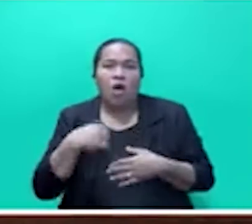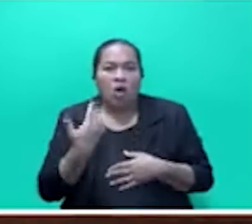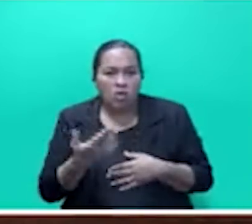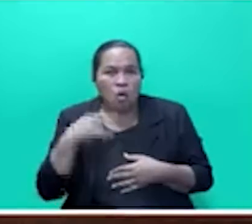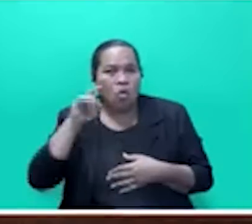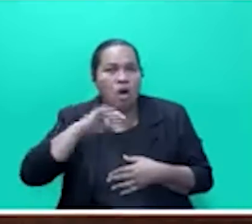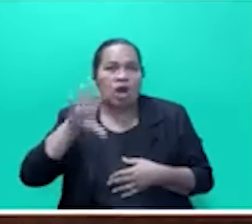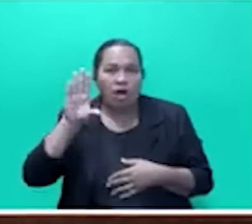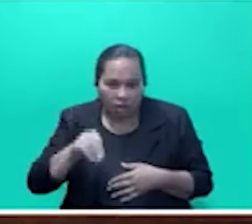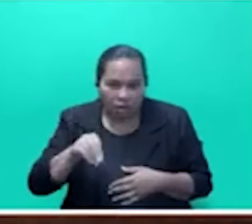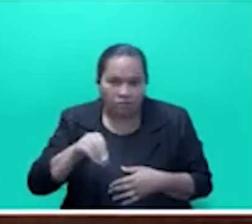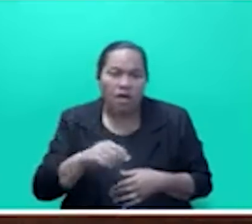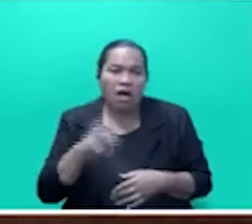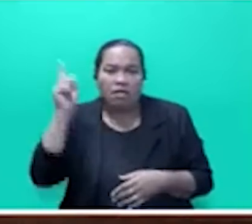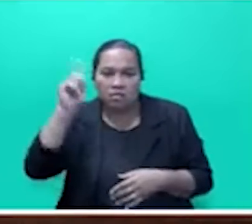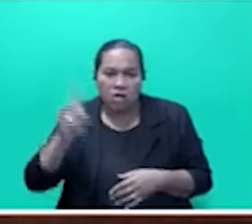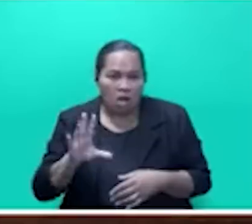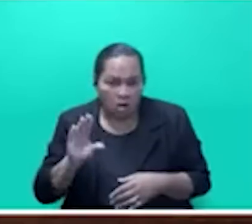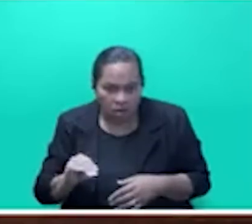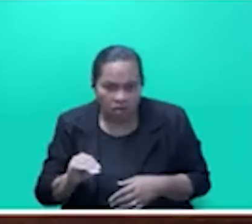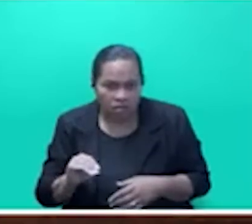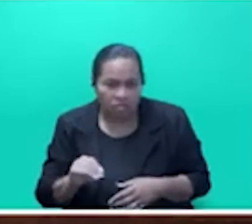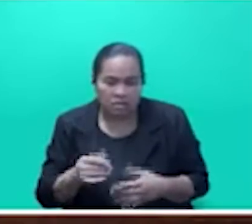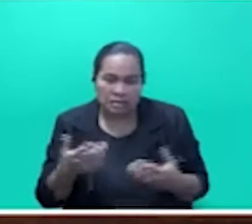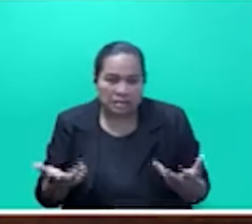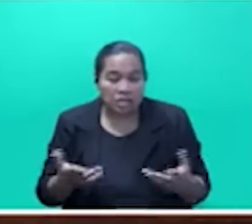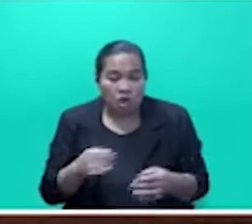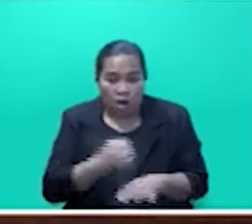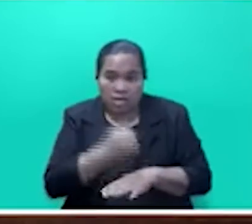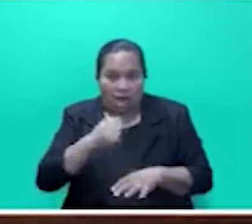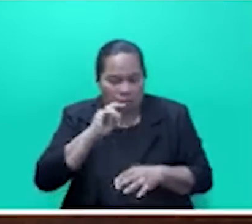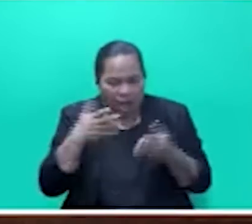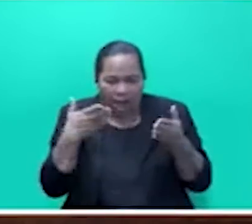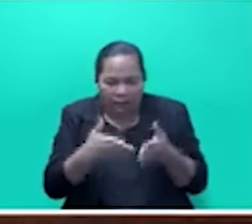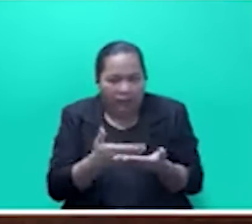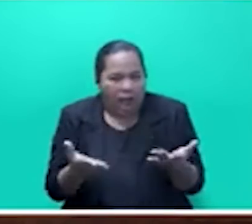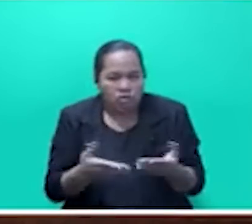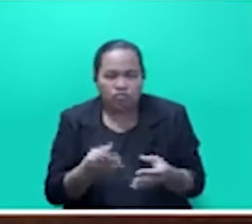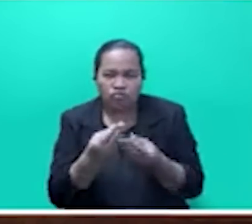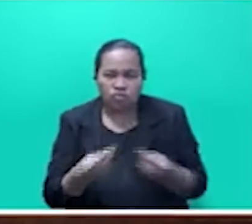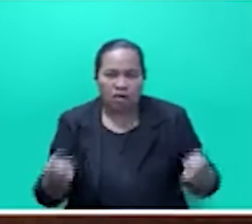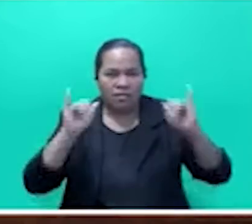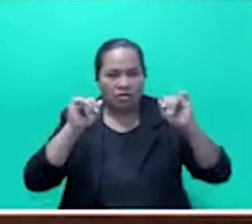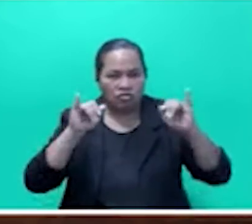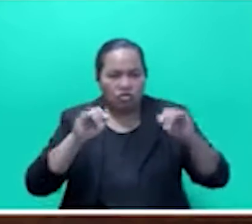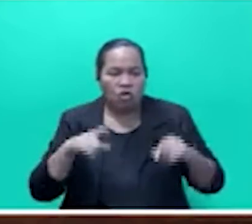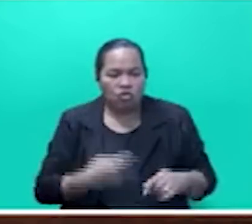cuts. Government will put in place necessary measures to address these long-standing issues and challenges.